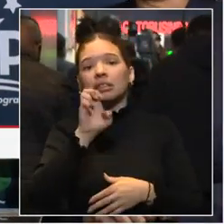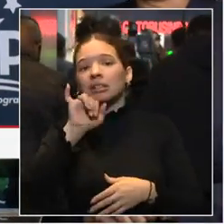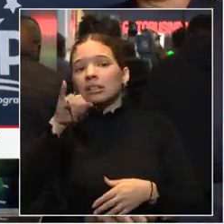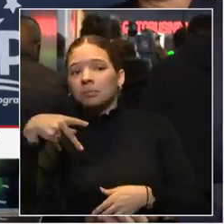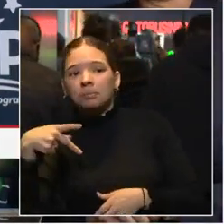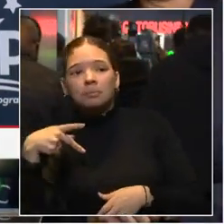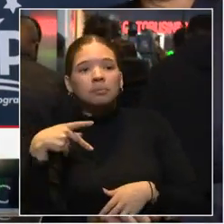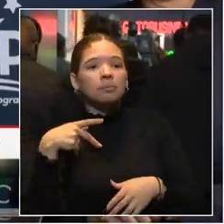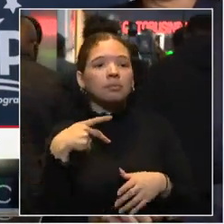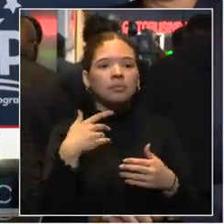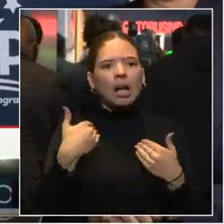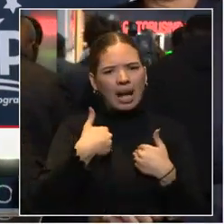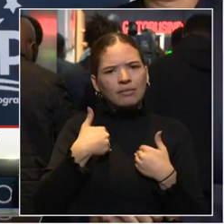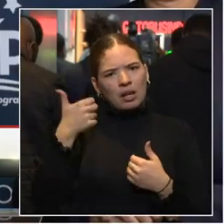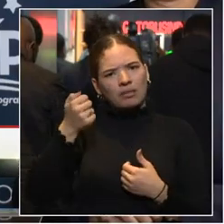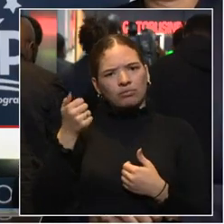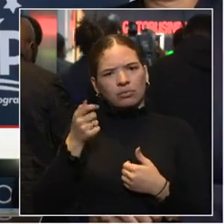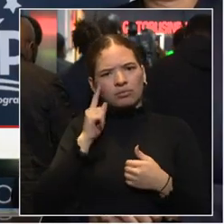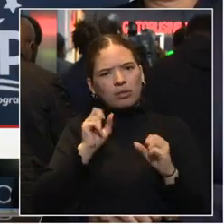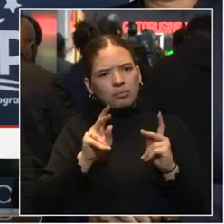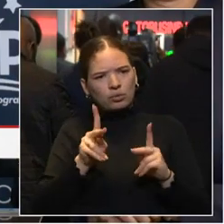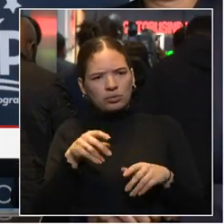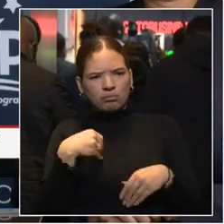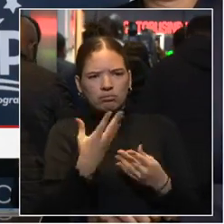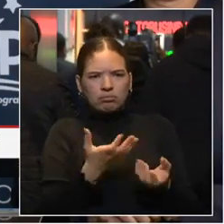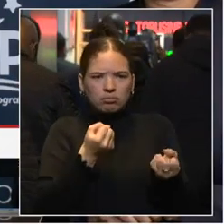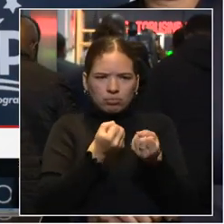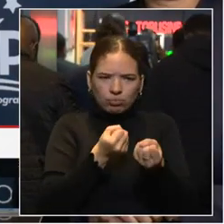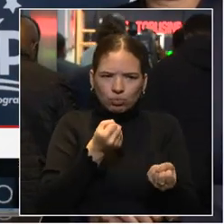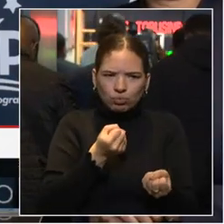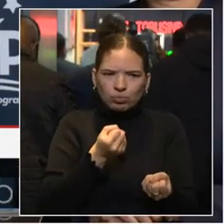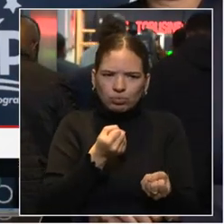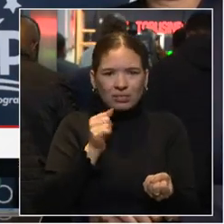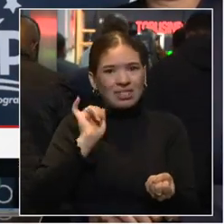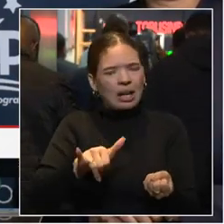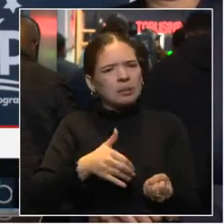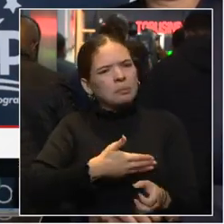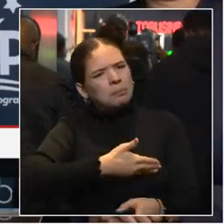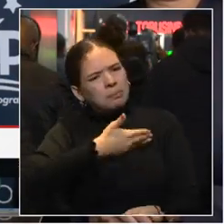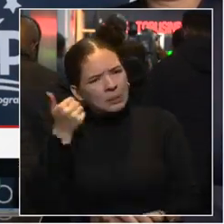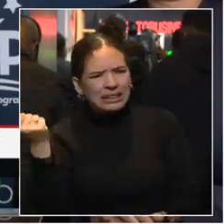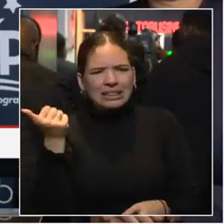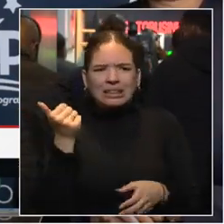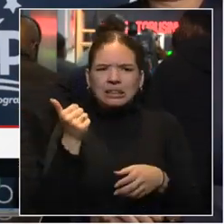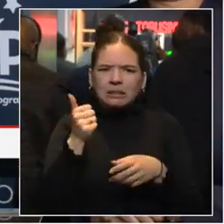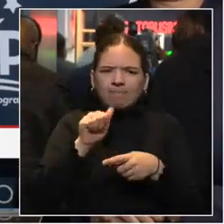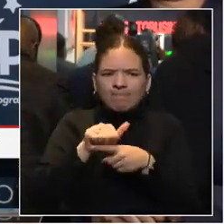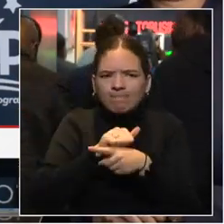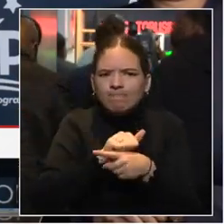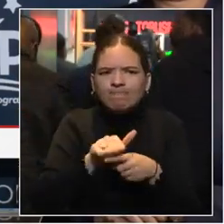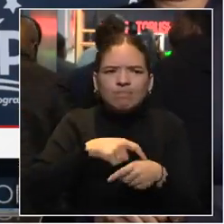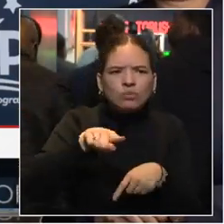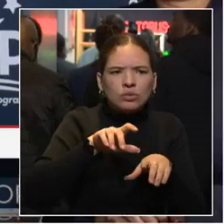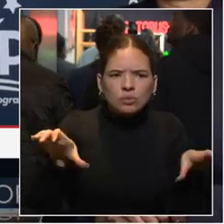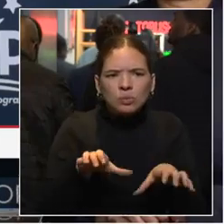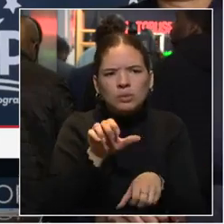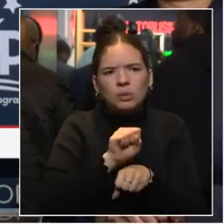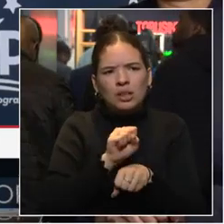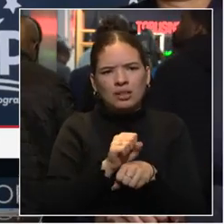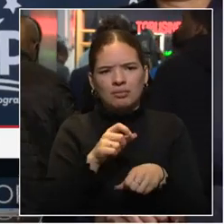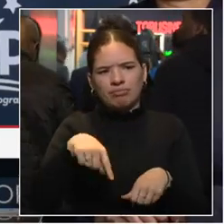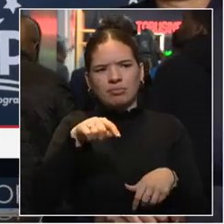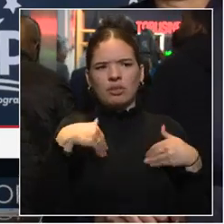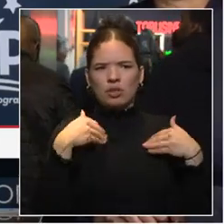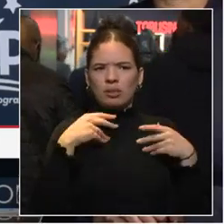grant opportunities to people who have proven best practices and working with young people, regardless of their